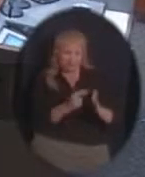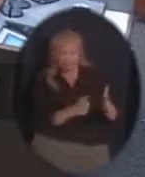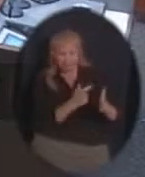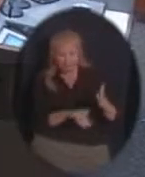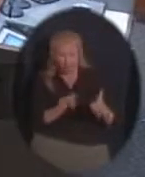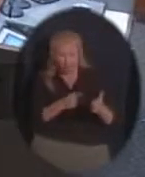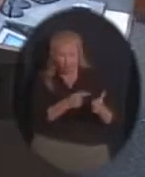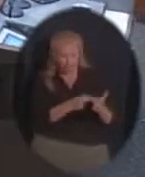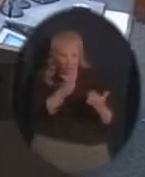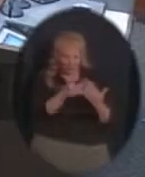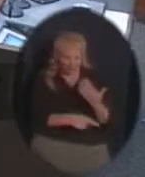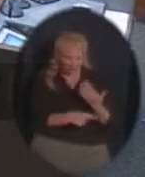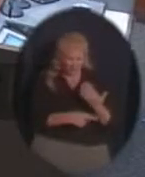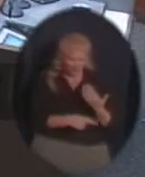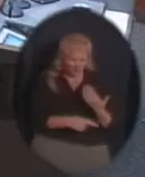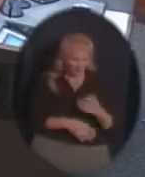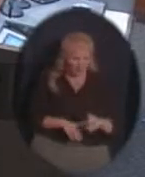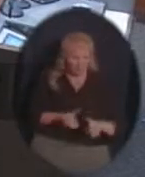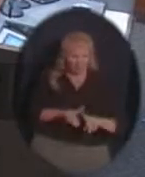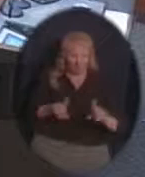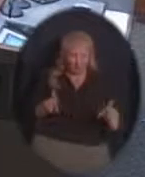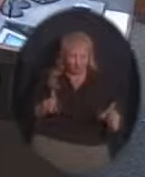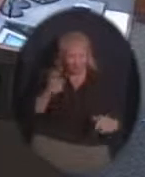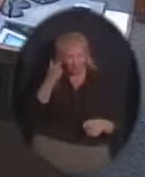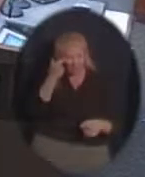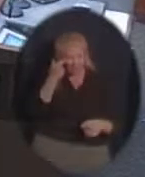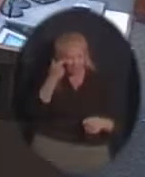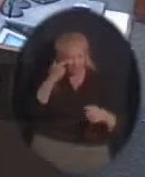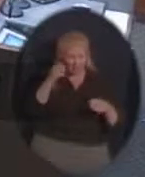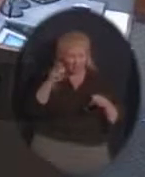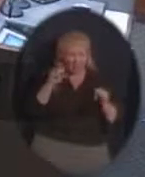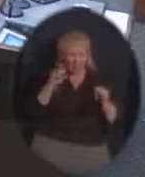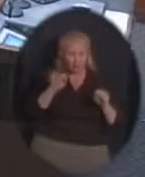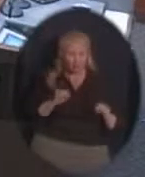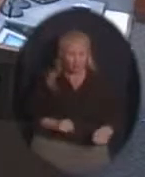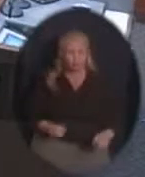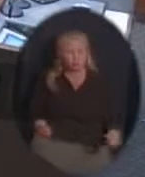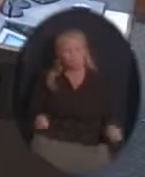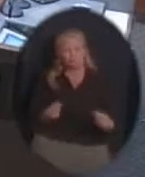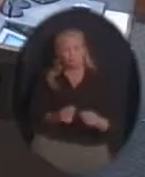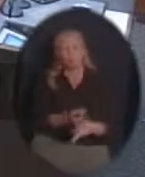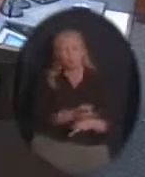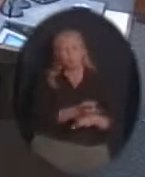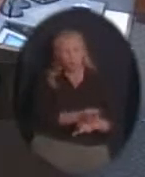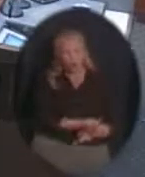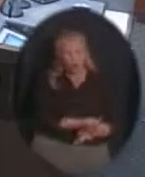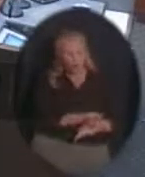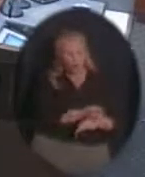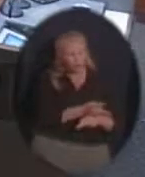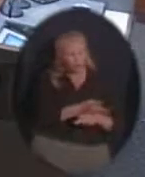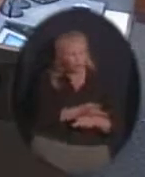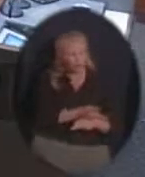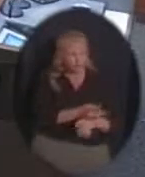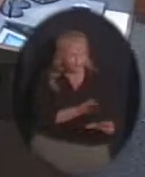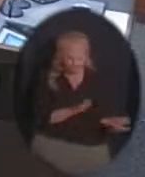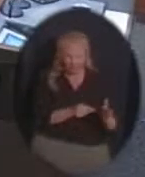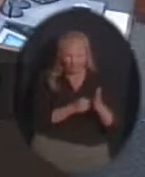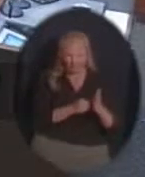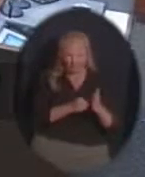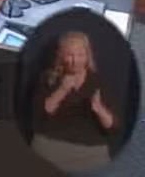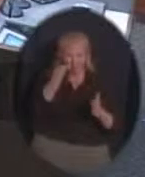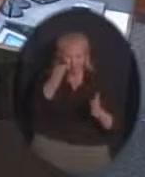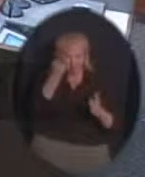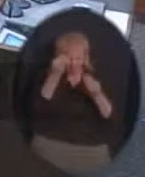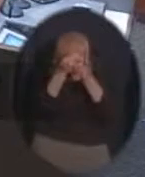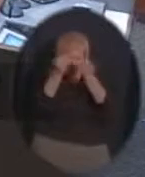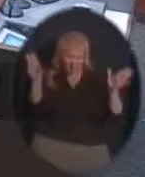However, one thing that I think we can be more cautious about is, let's say that the data is very positive